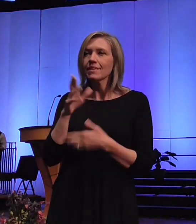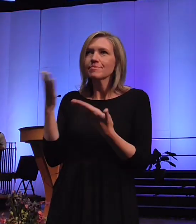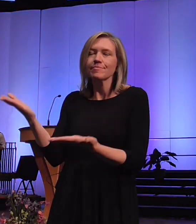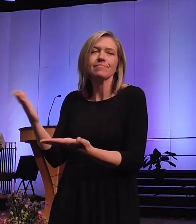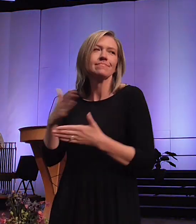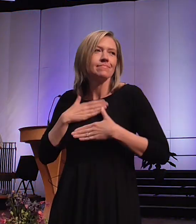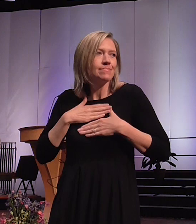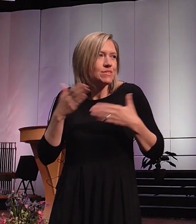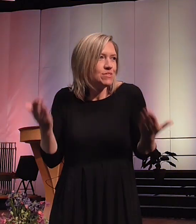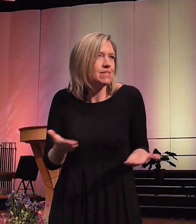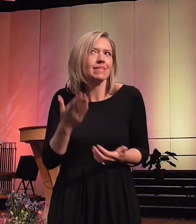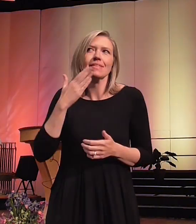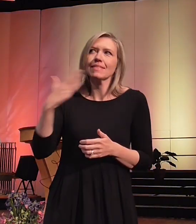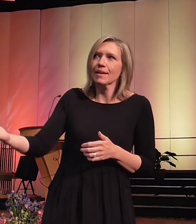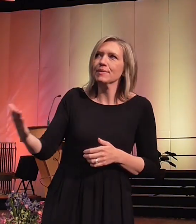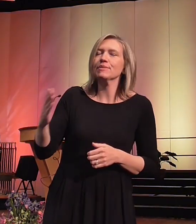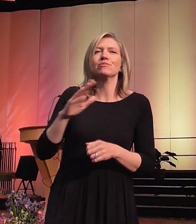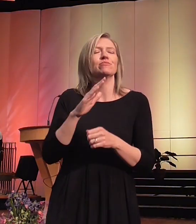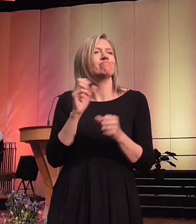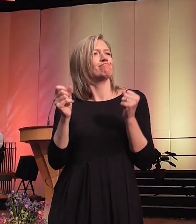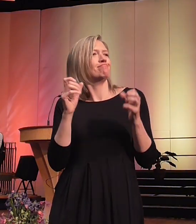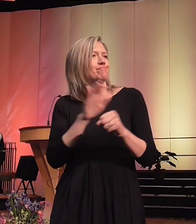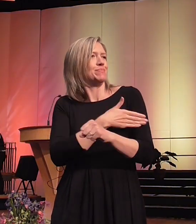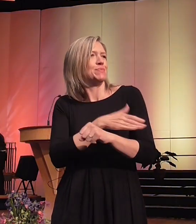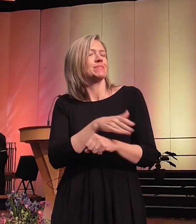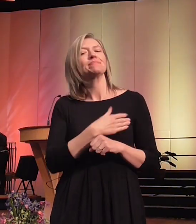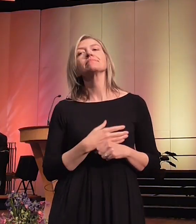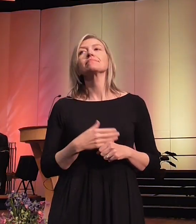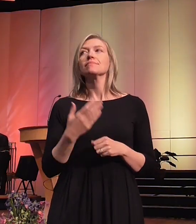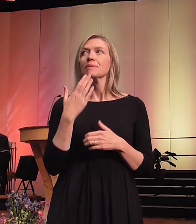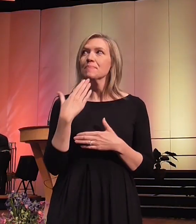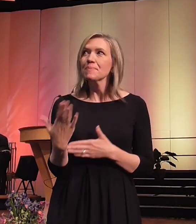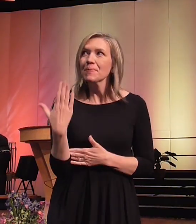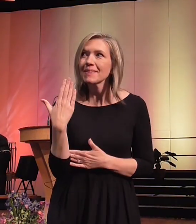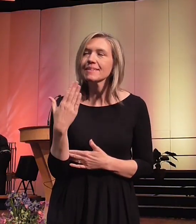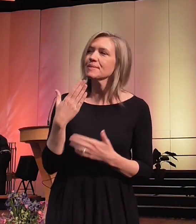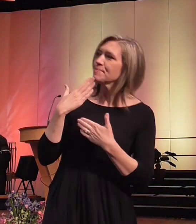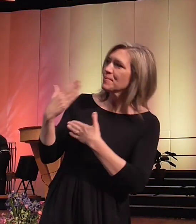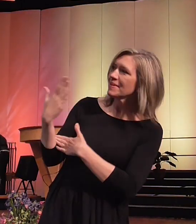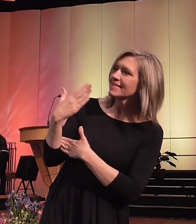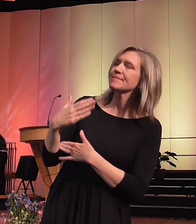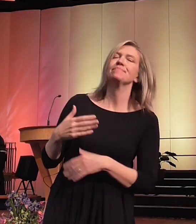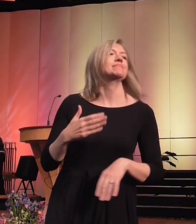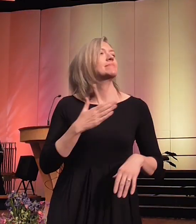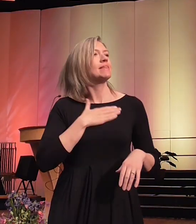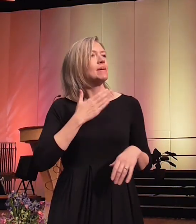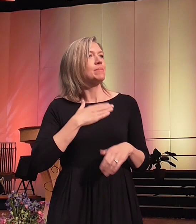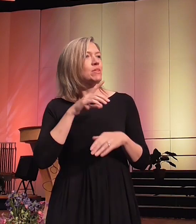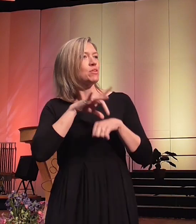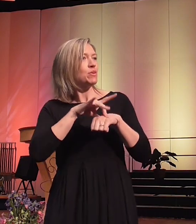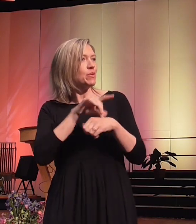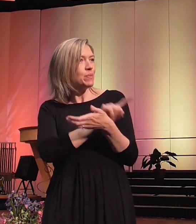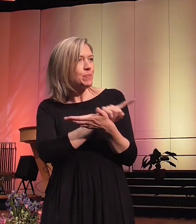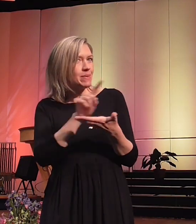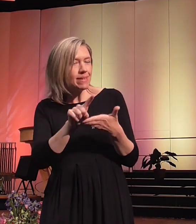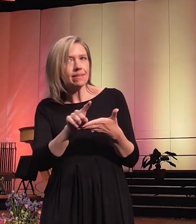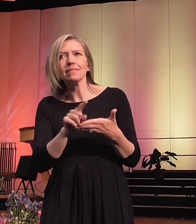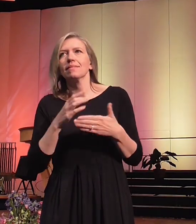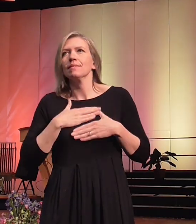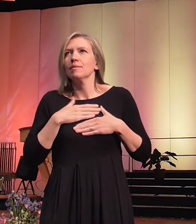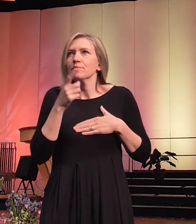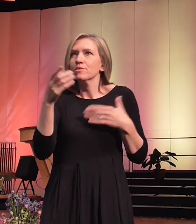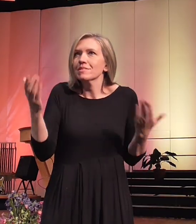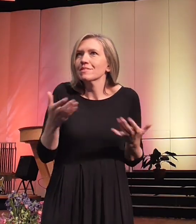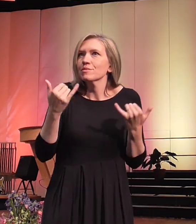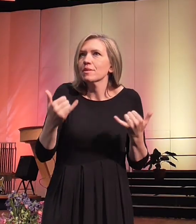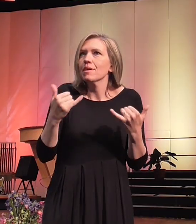us. Thank you, Denise. Well, good morning, everybody. Happy Earth Week. So glad that you're here